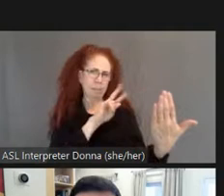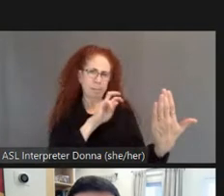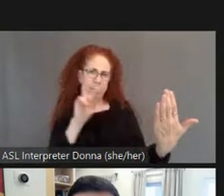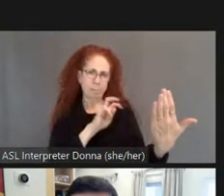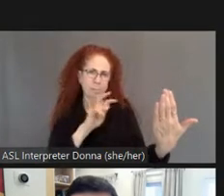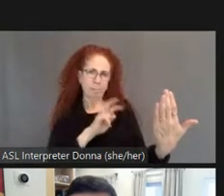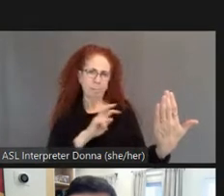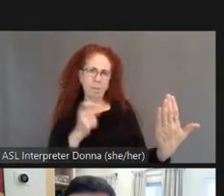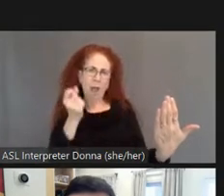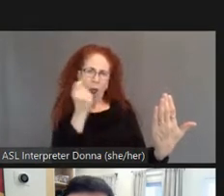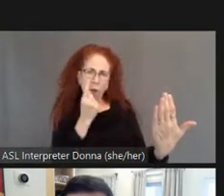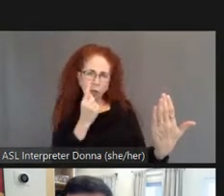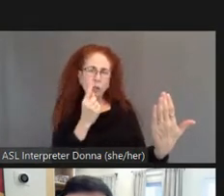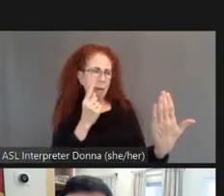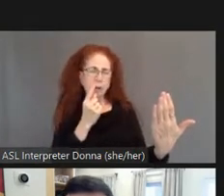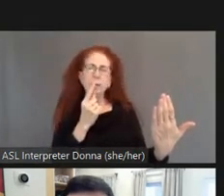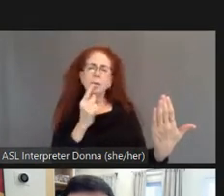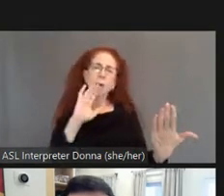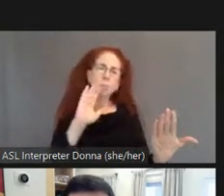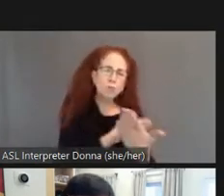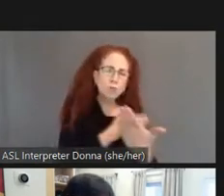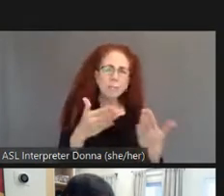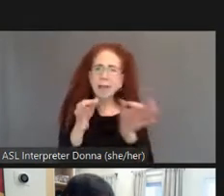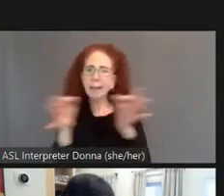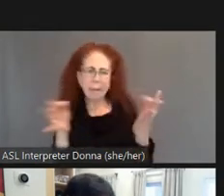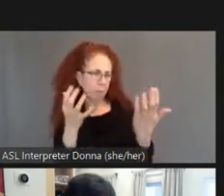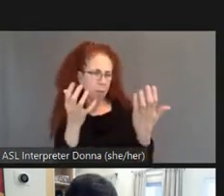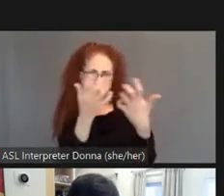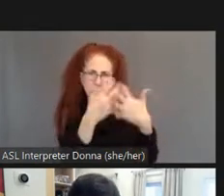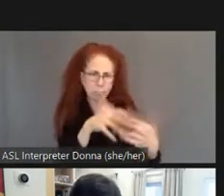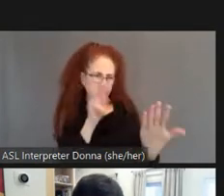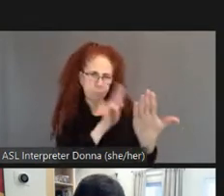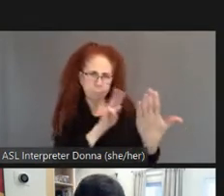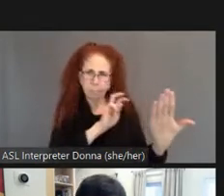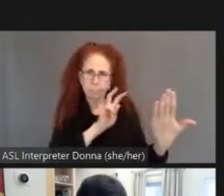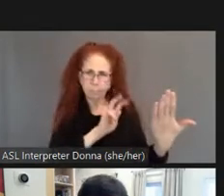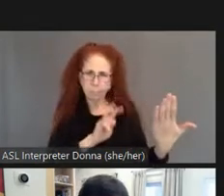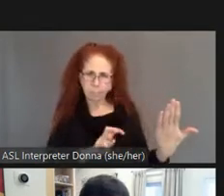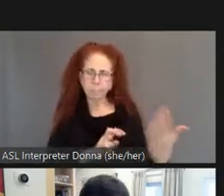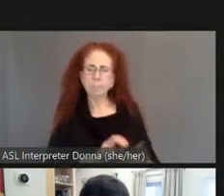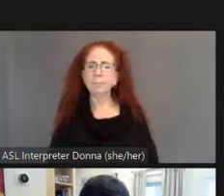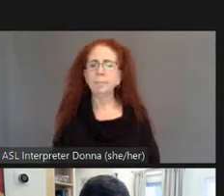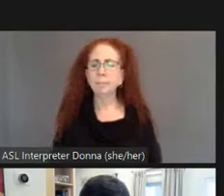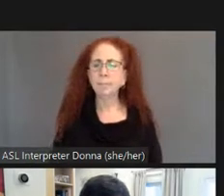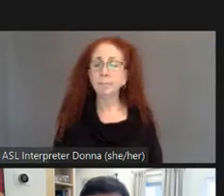lyrics, how they work together. And in opera specifically,